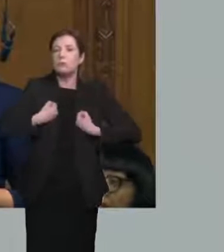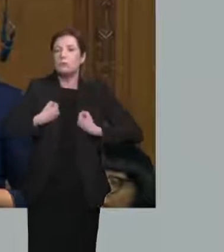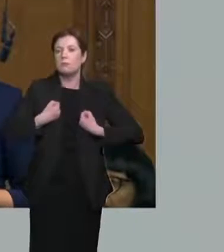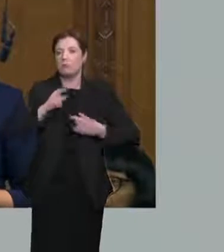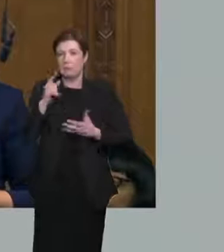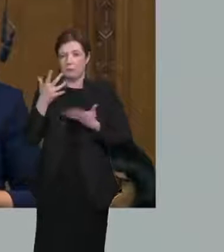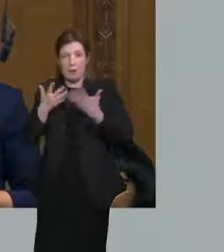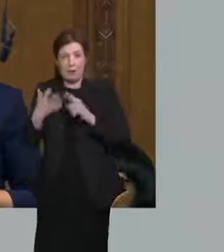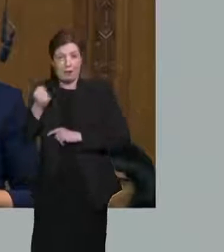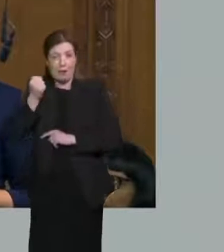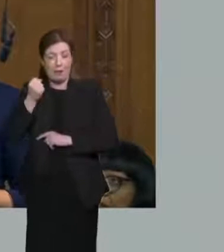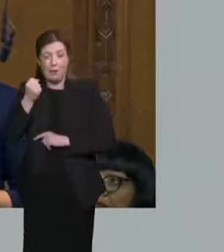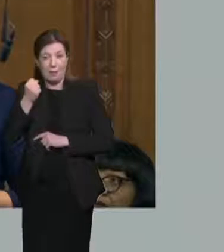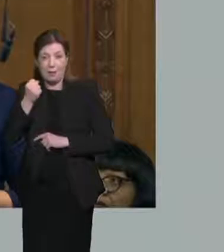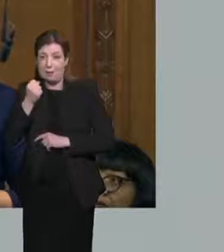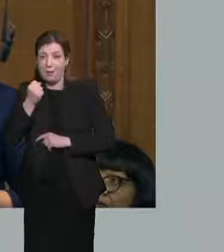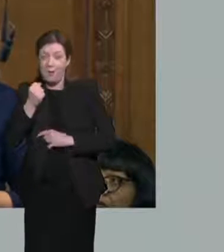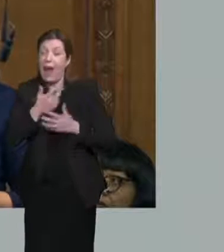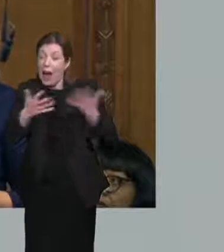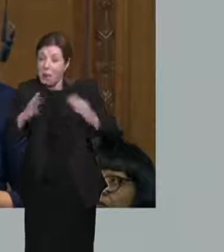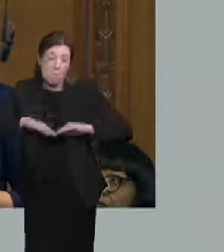shows exposure numbers were actually